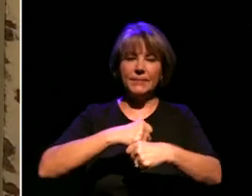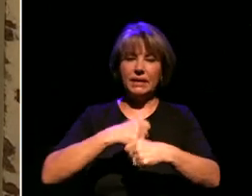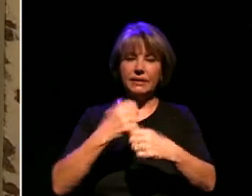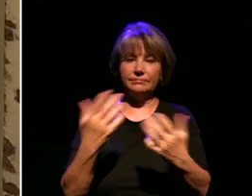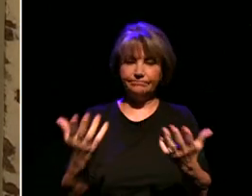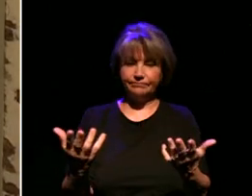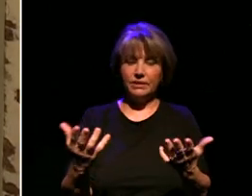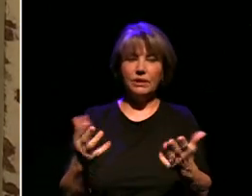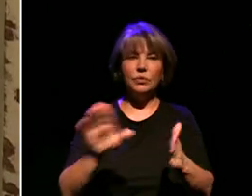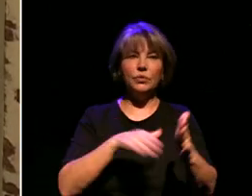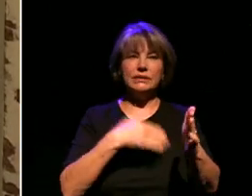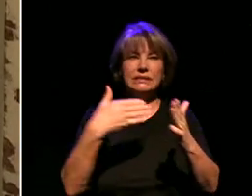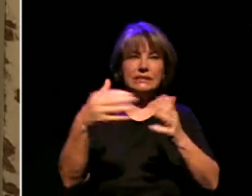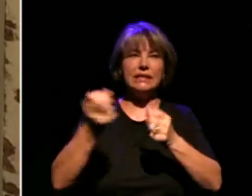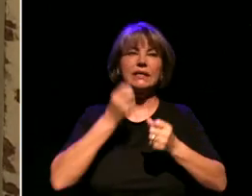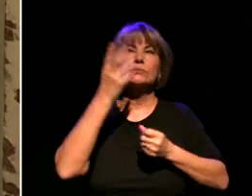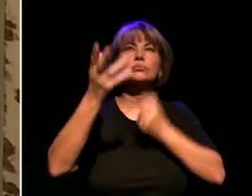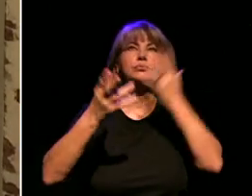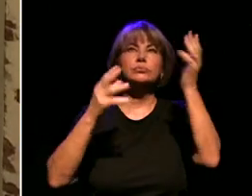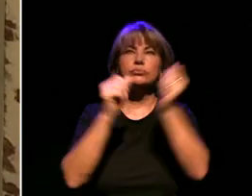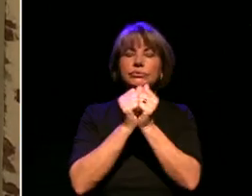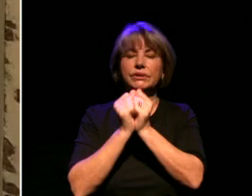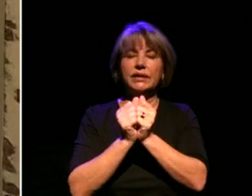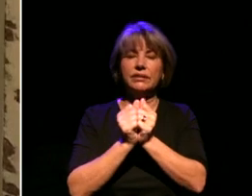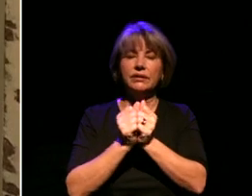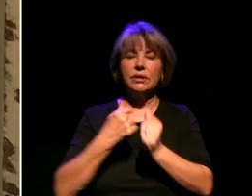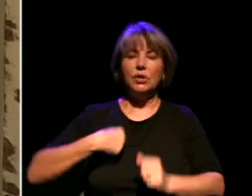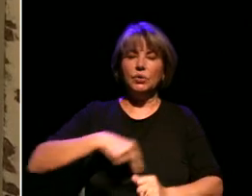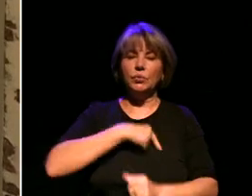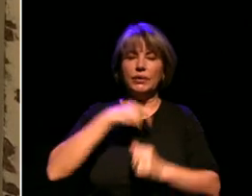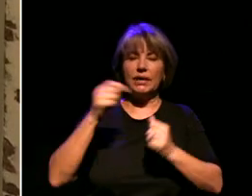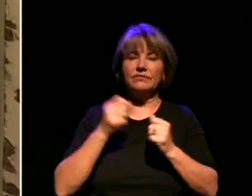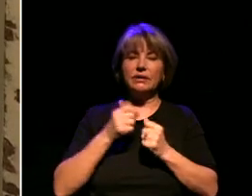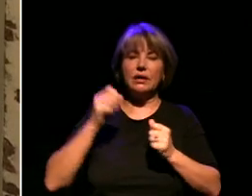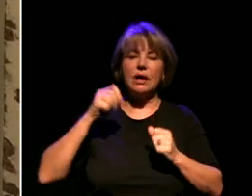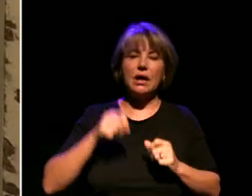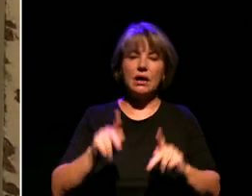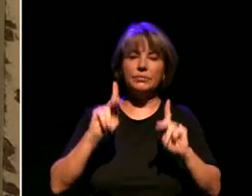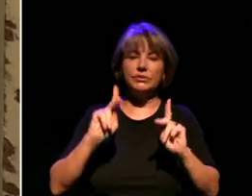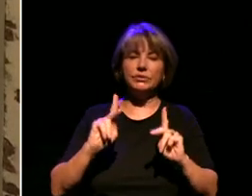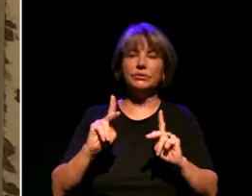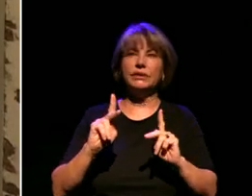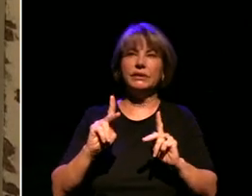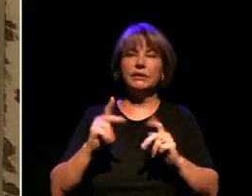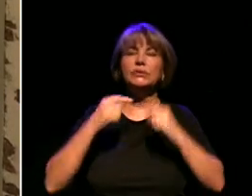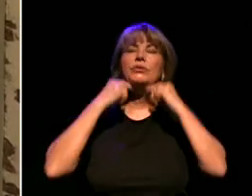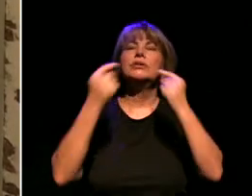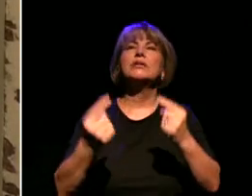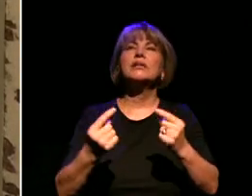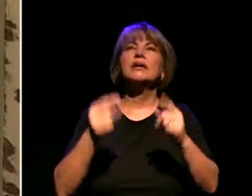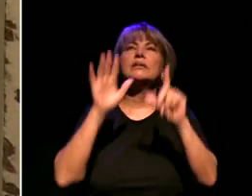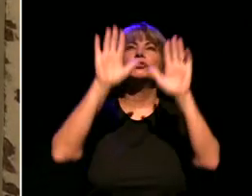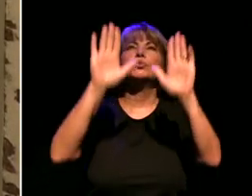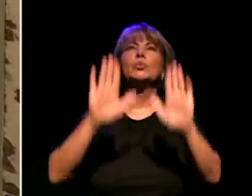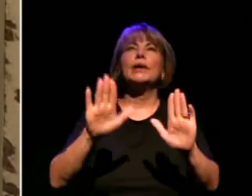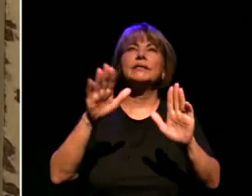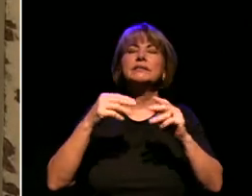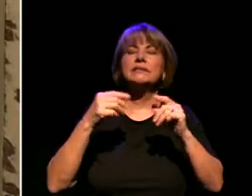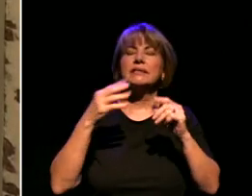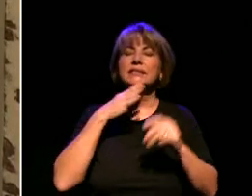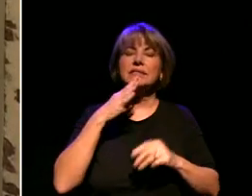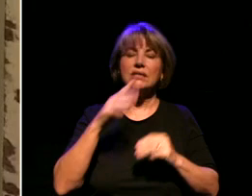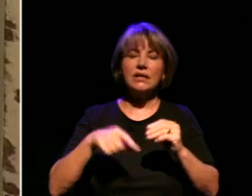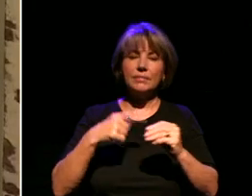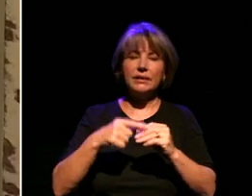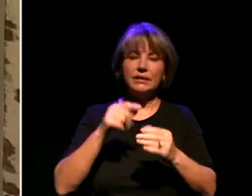to sing together, you and I have the opportunity to declare his greatness, to speak of his righteousness, to commend his works and all that he